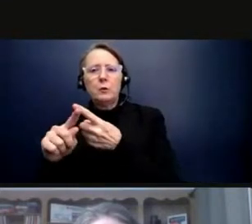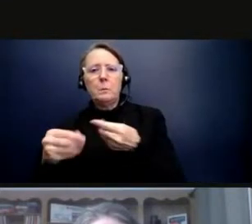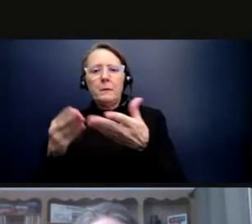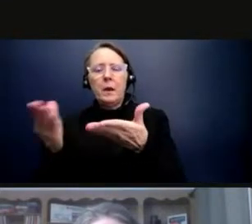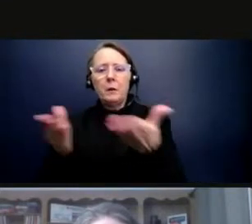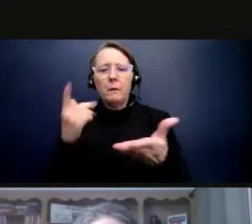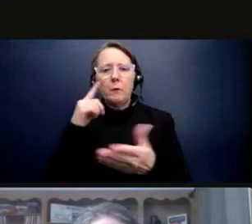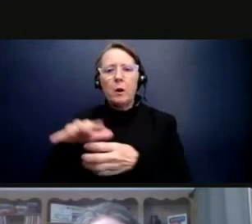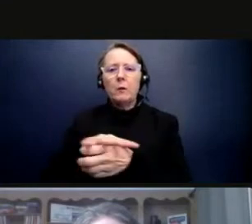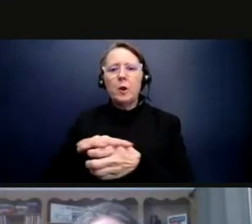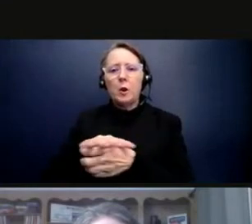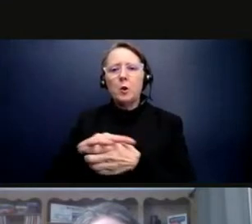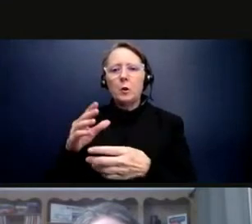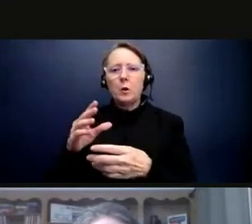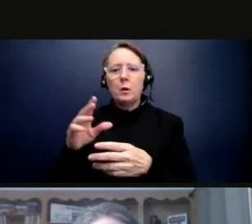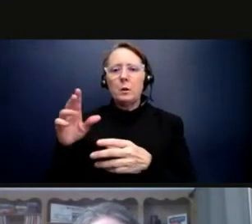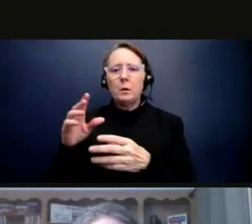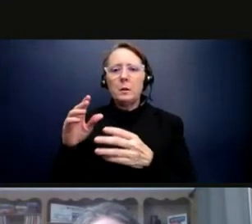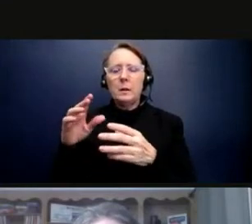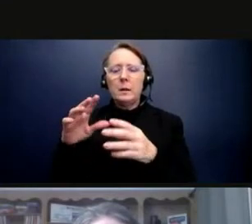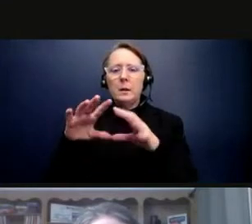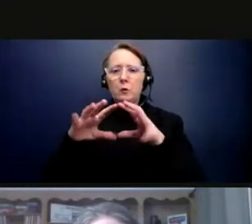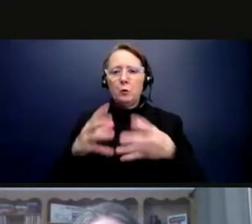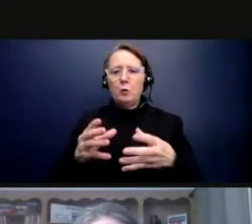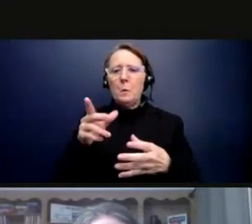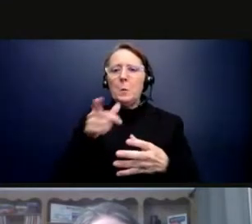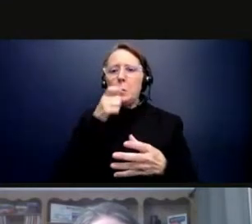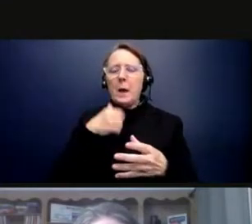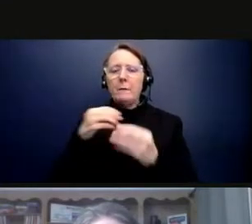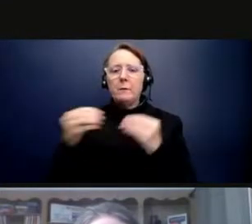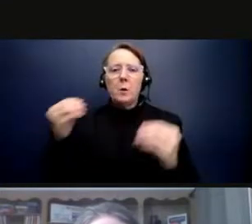population. So that's just like one example that comes to my mind.